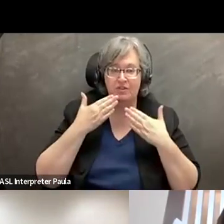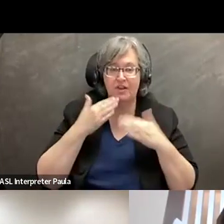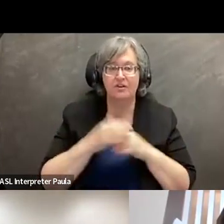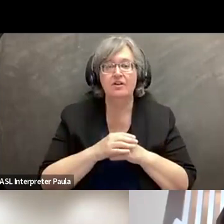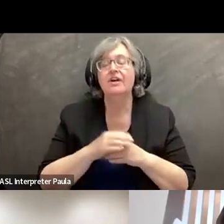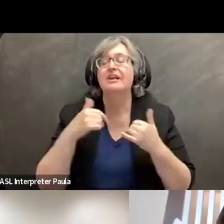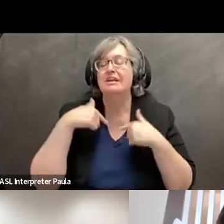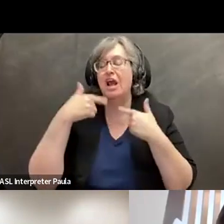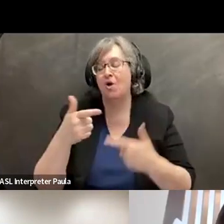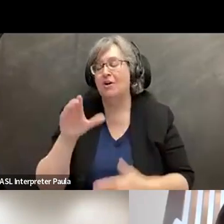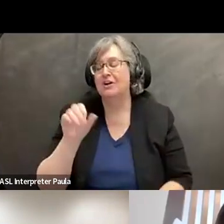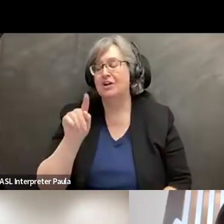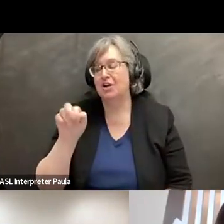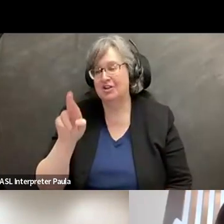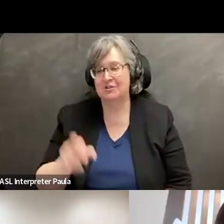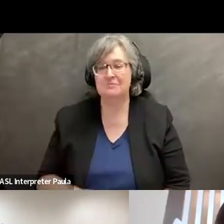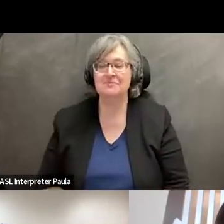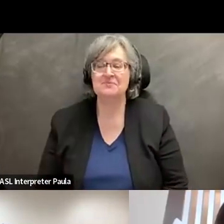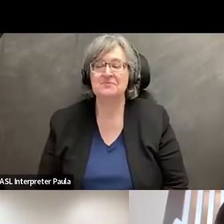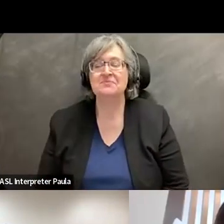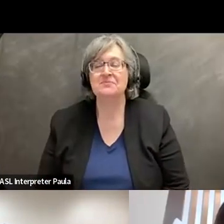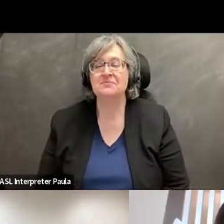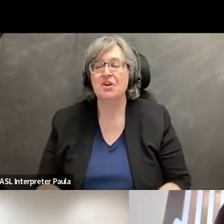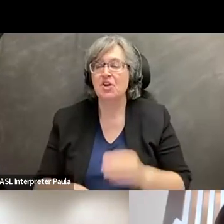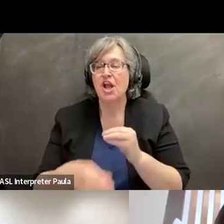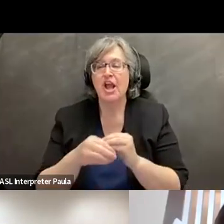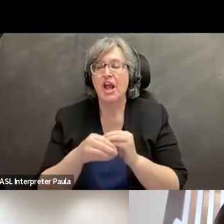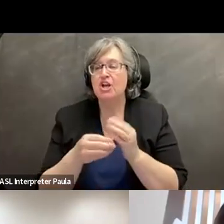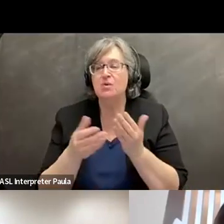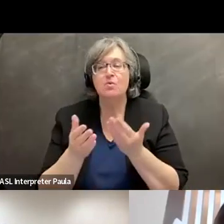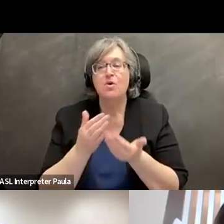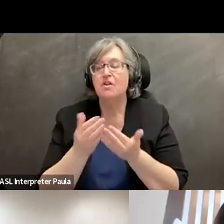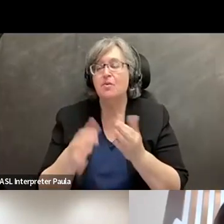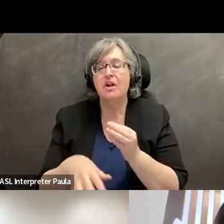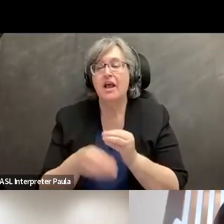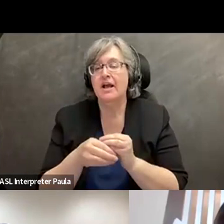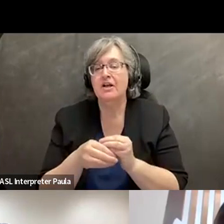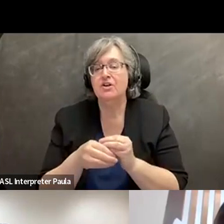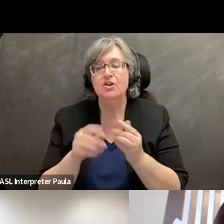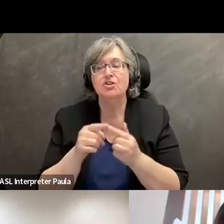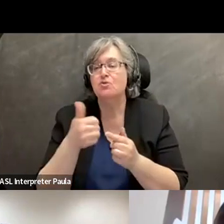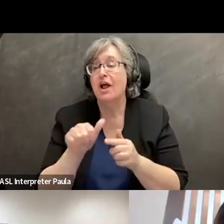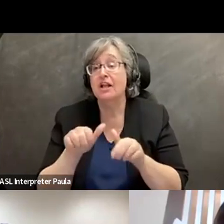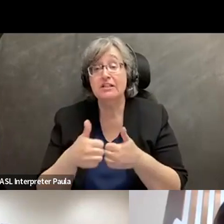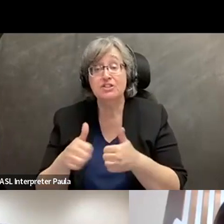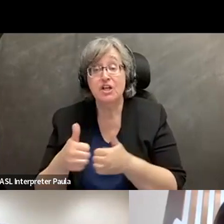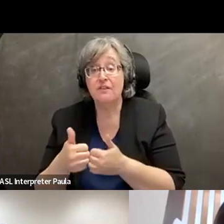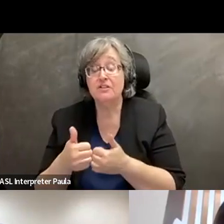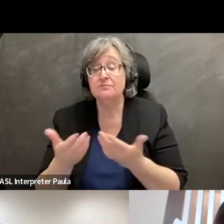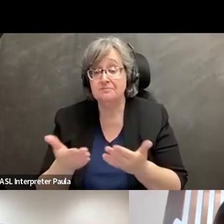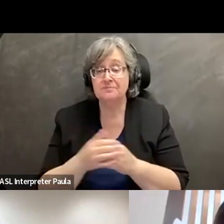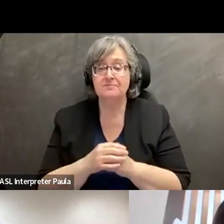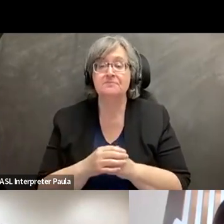So Carter, I turn it over to you to add what pieces you want to add to any of the challenges or sticking